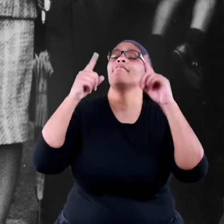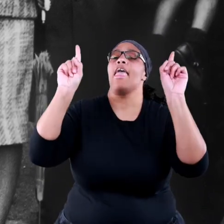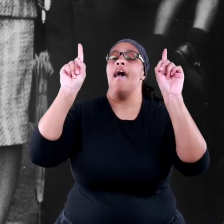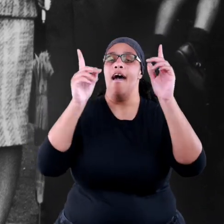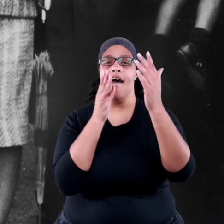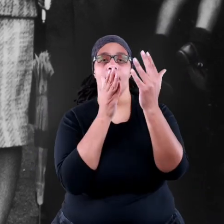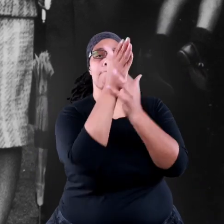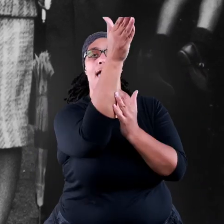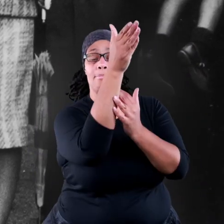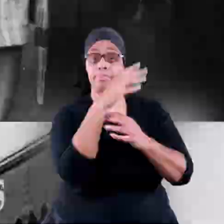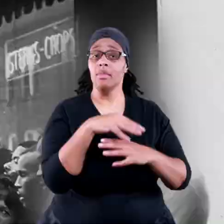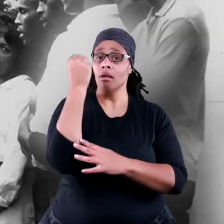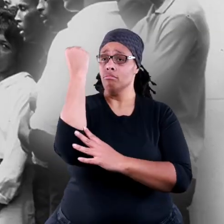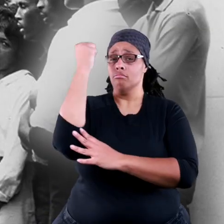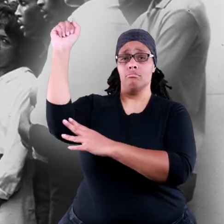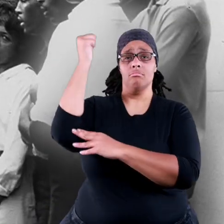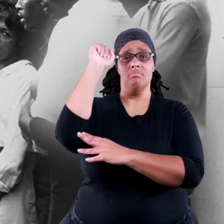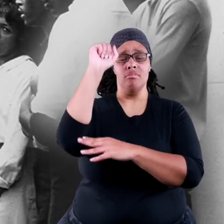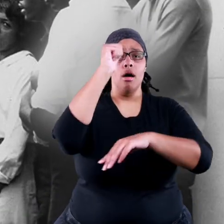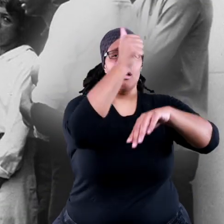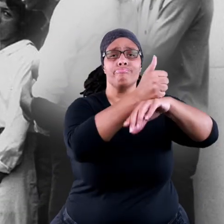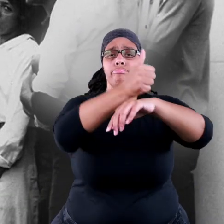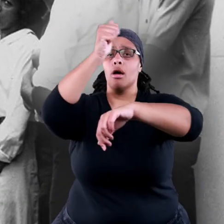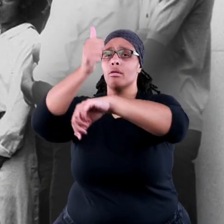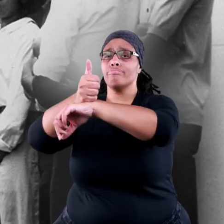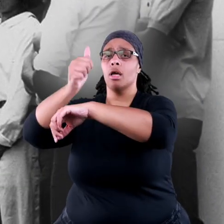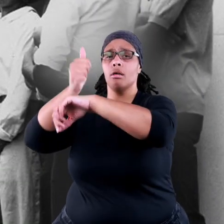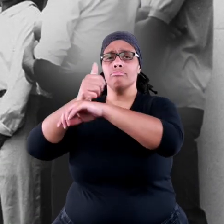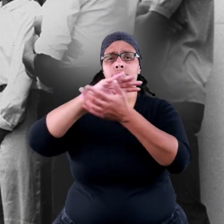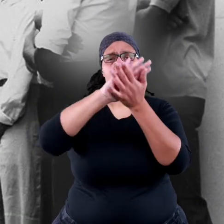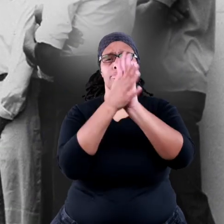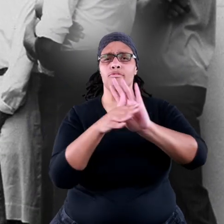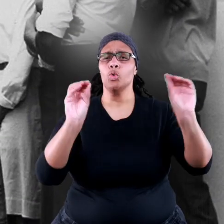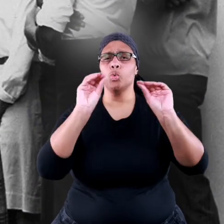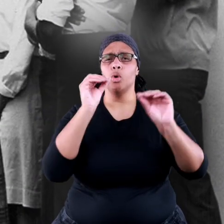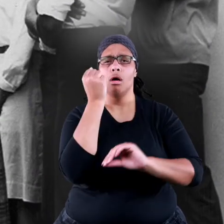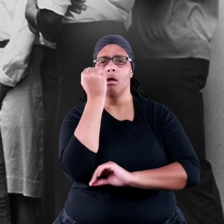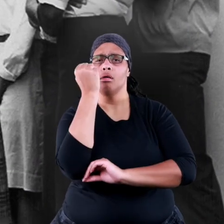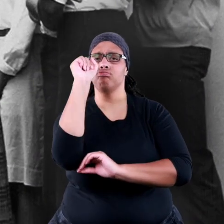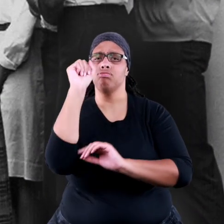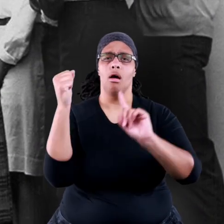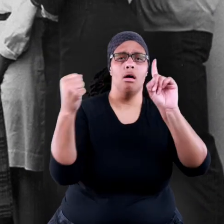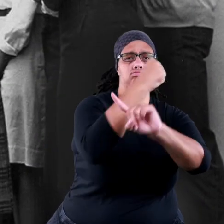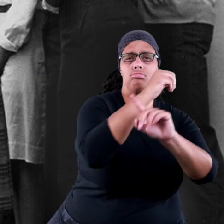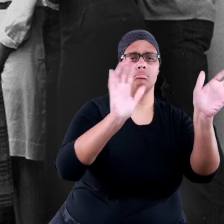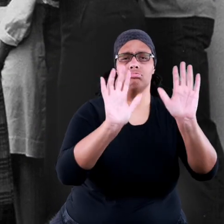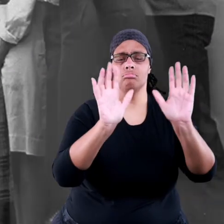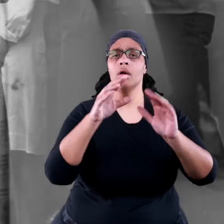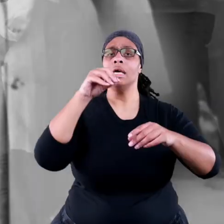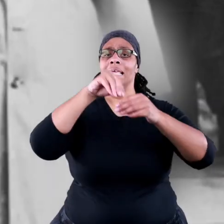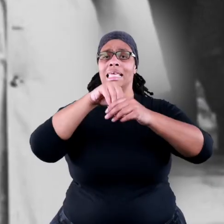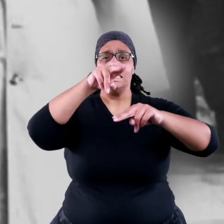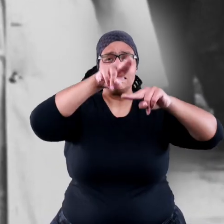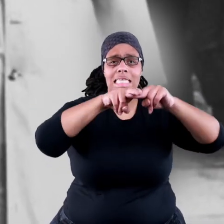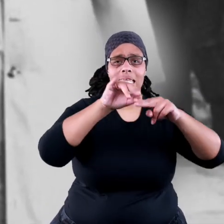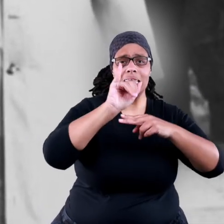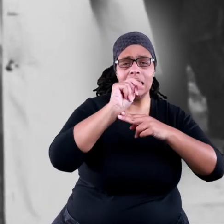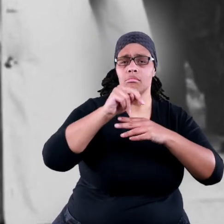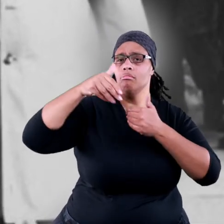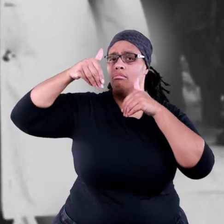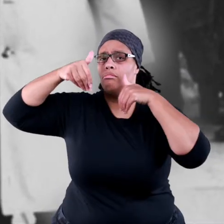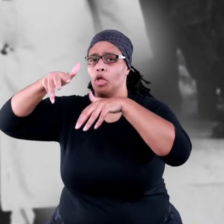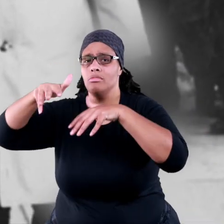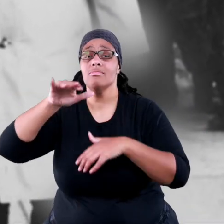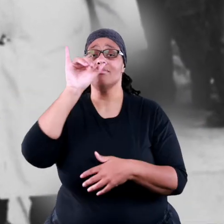was paying off. Other protests would be organized in form of peaceful, nonviolent sit-ins